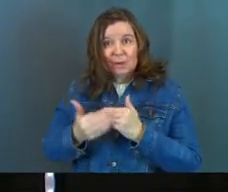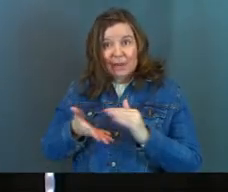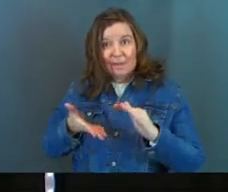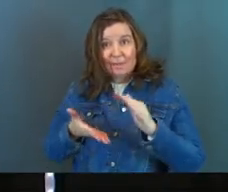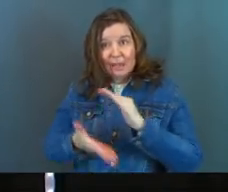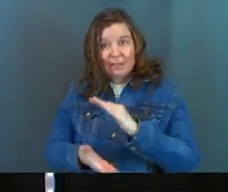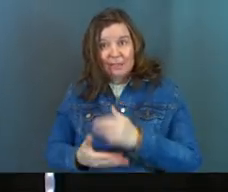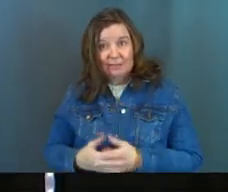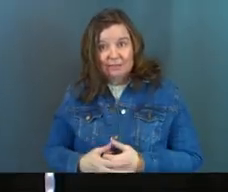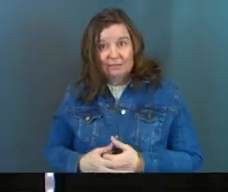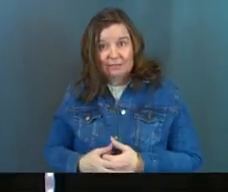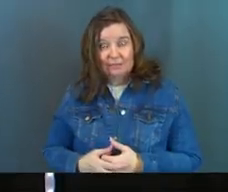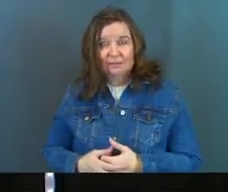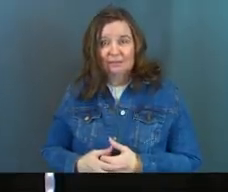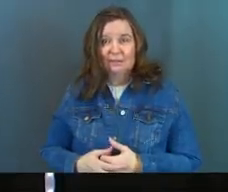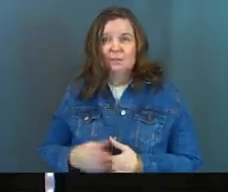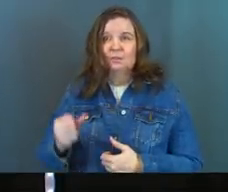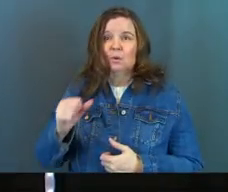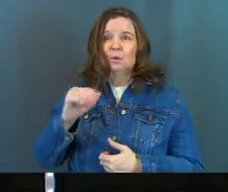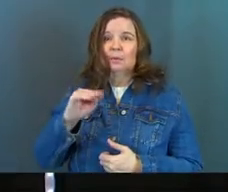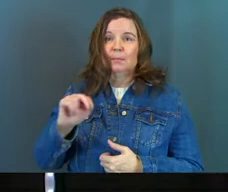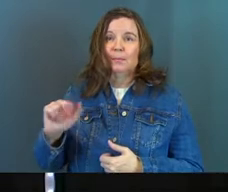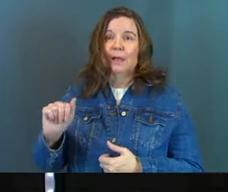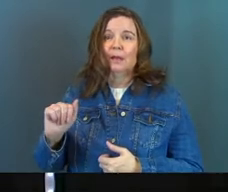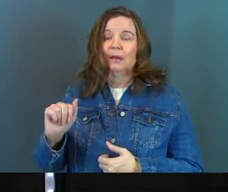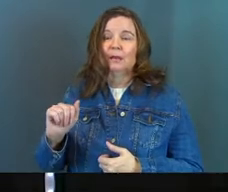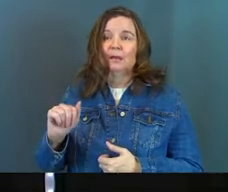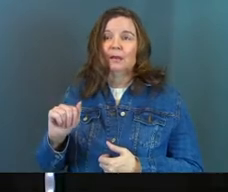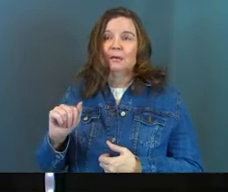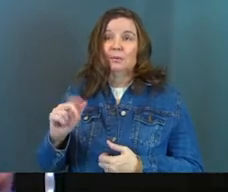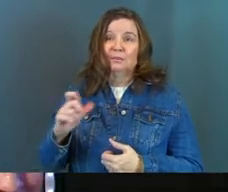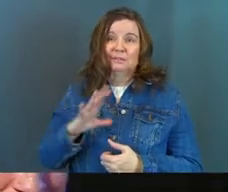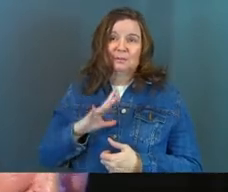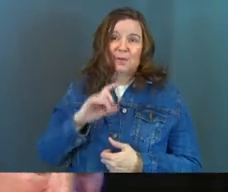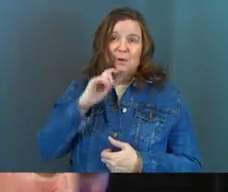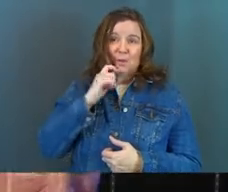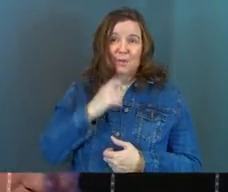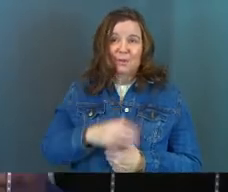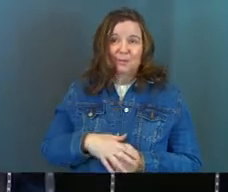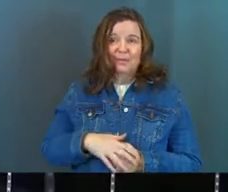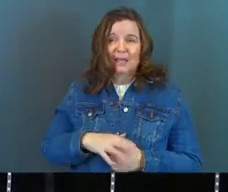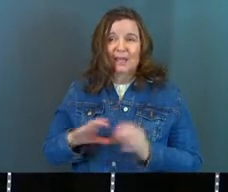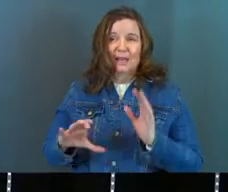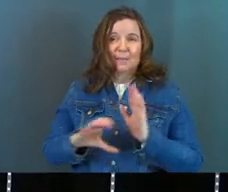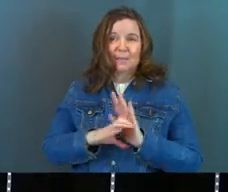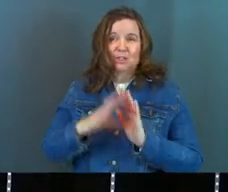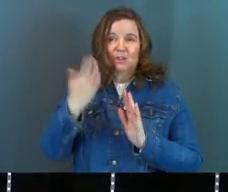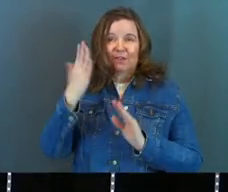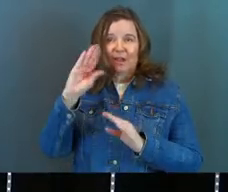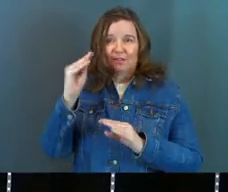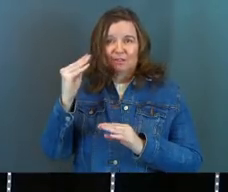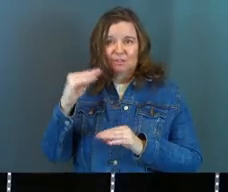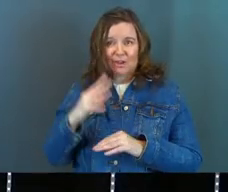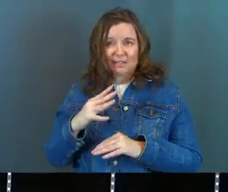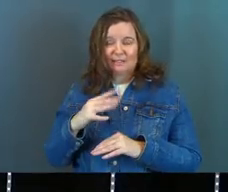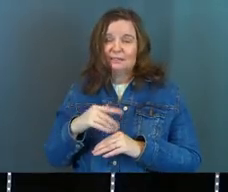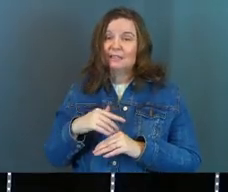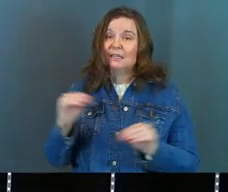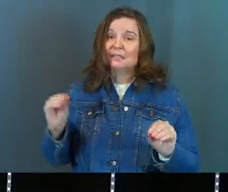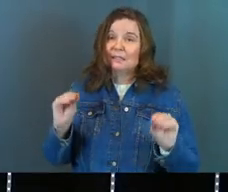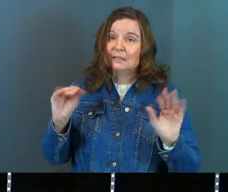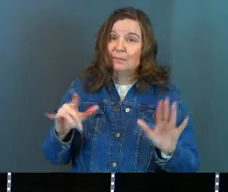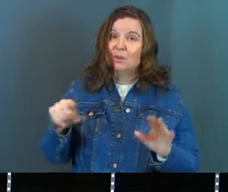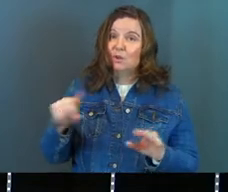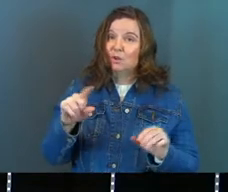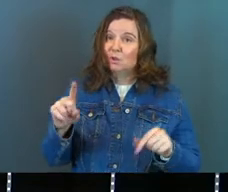bake it. So manna was pretty cool and a picture of God's grace. It's a